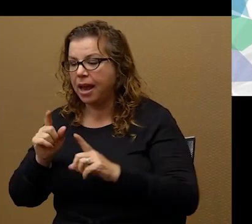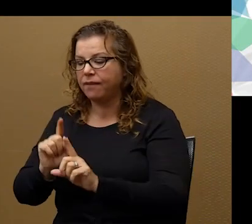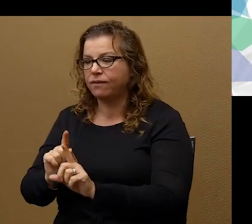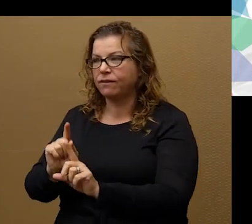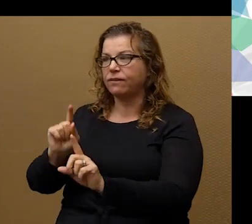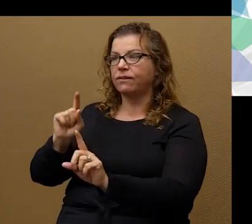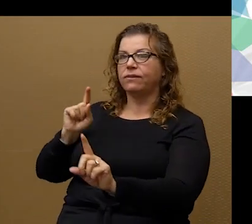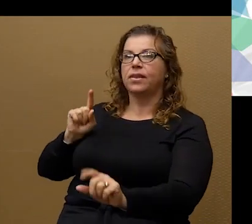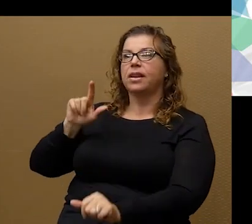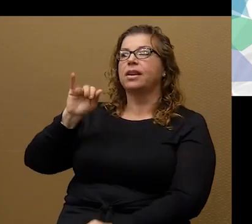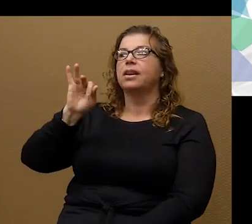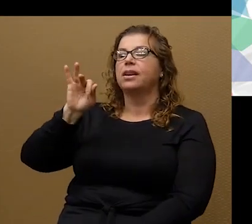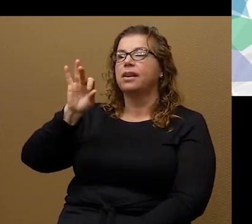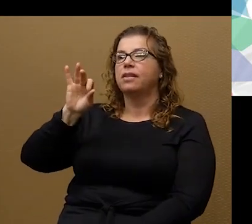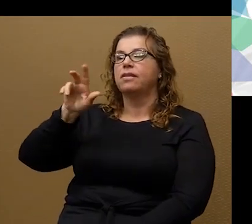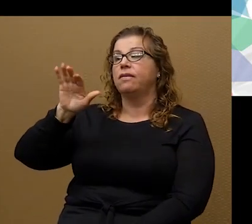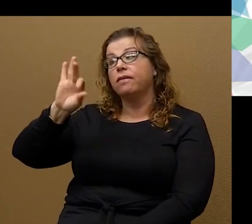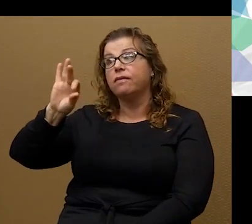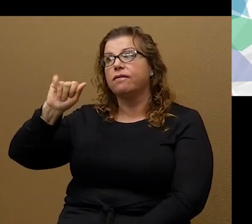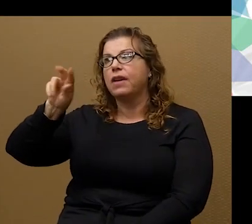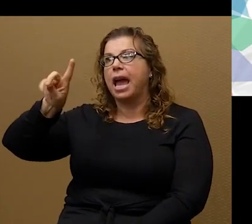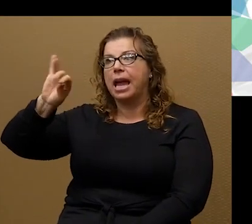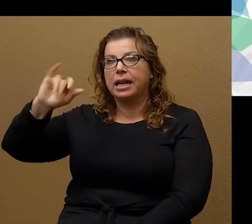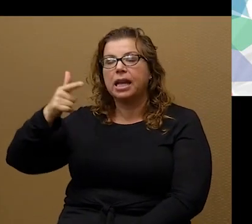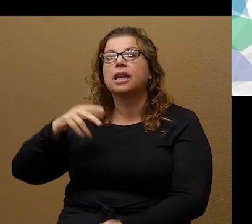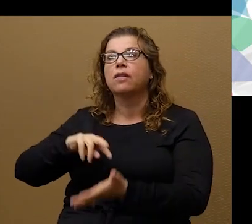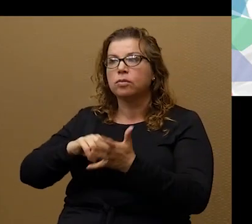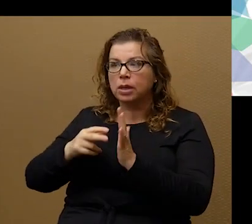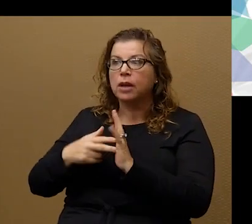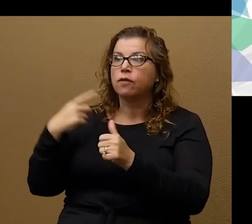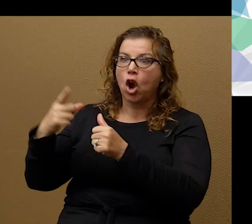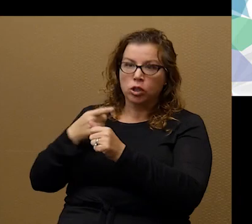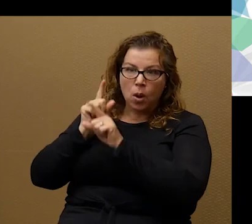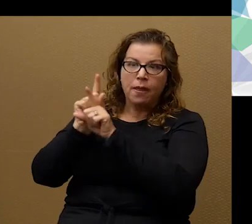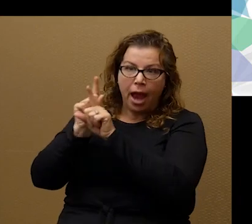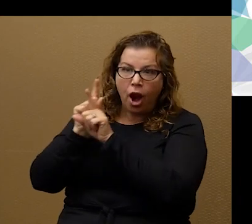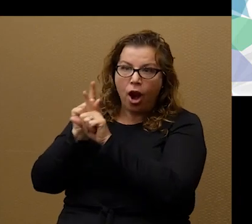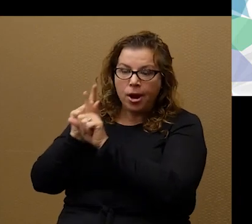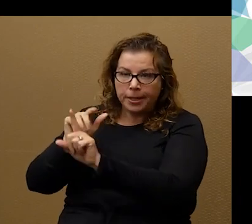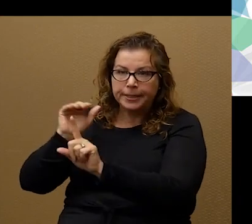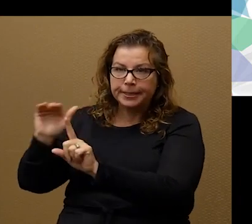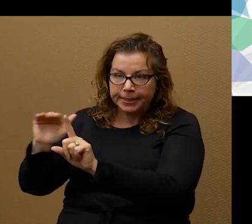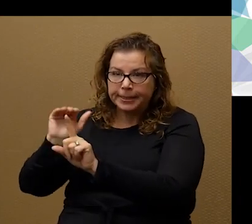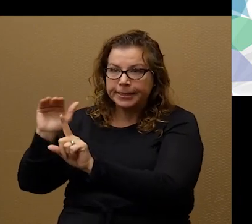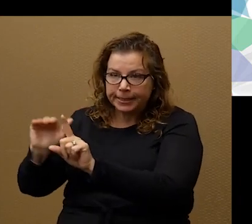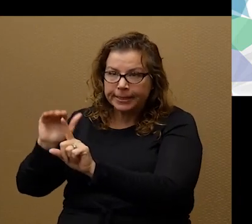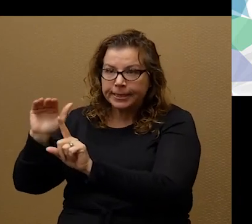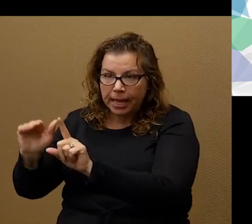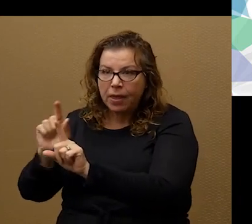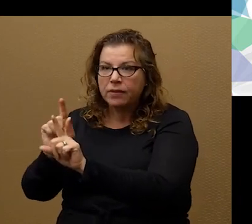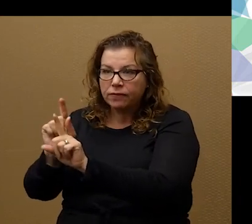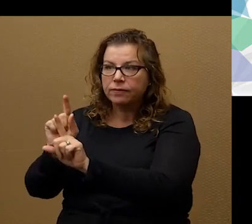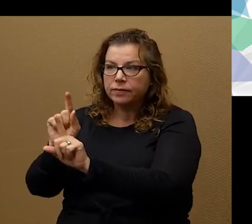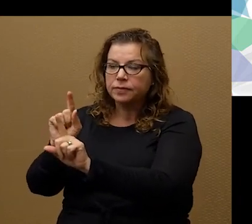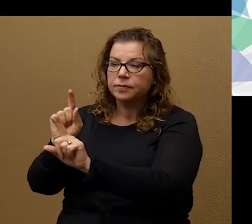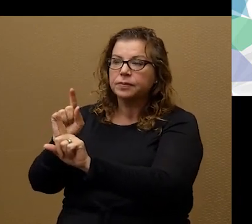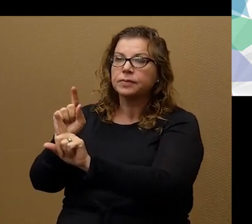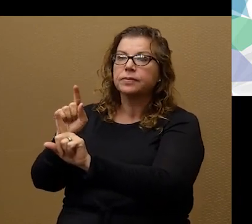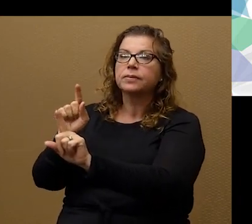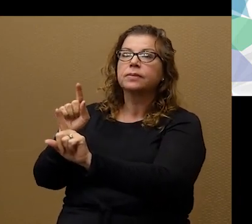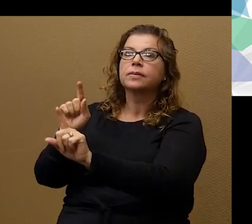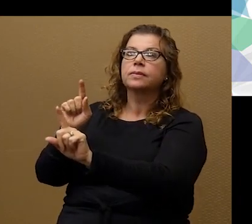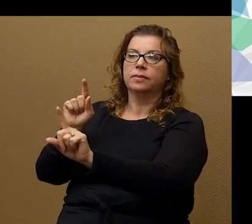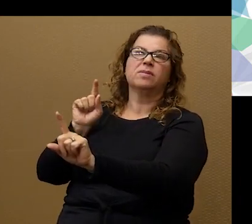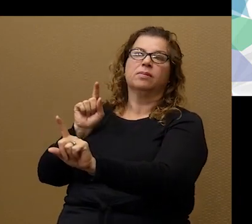these interventions, you're really reinforcing very, very often. So then fading those reinforcements and those